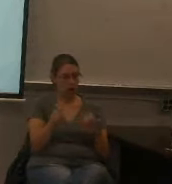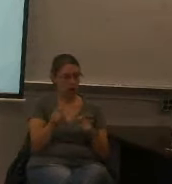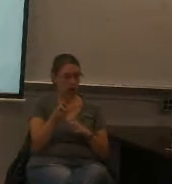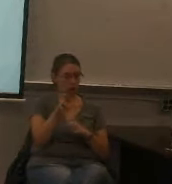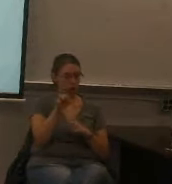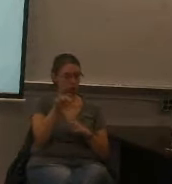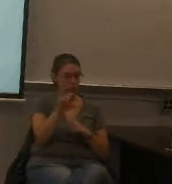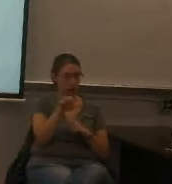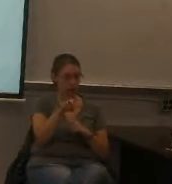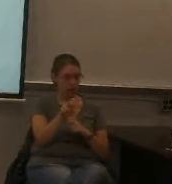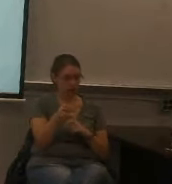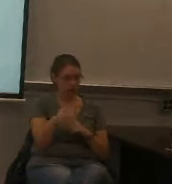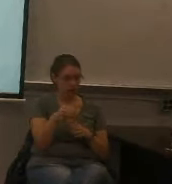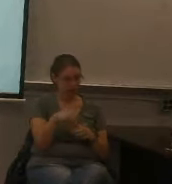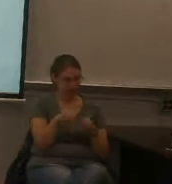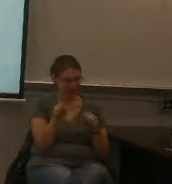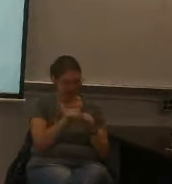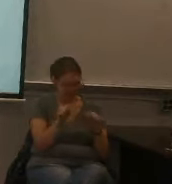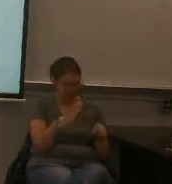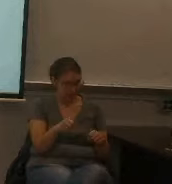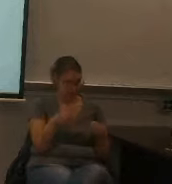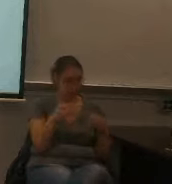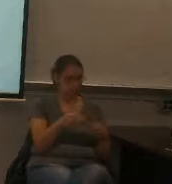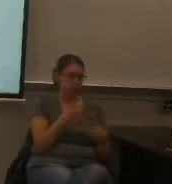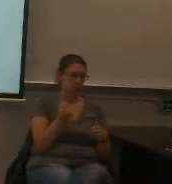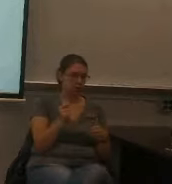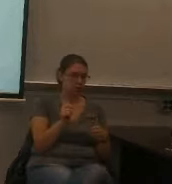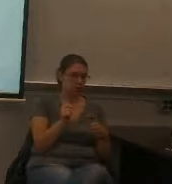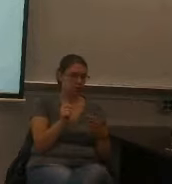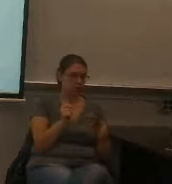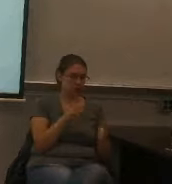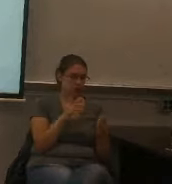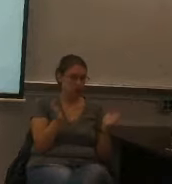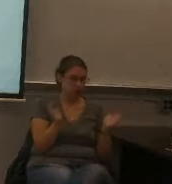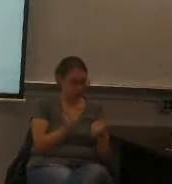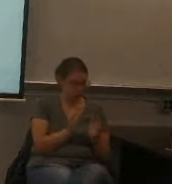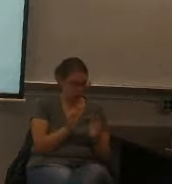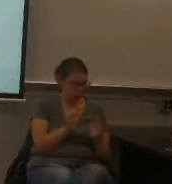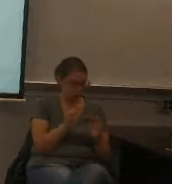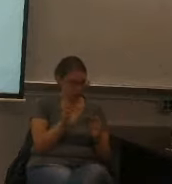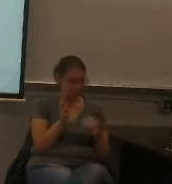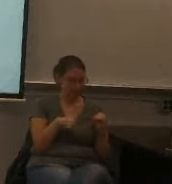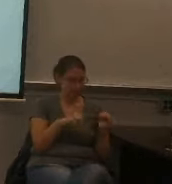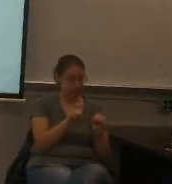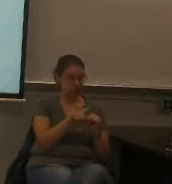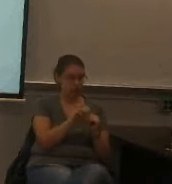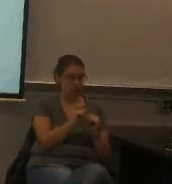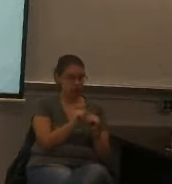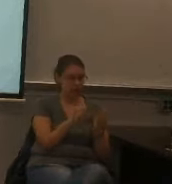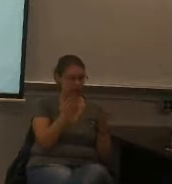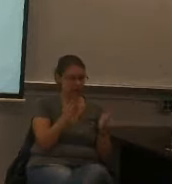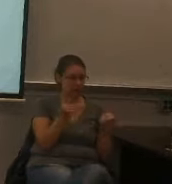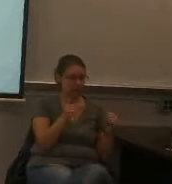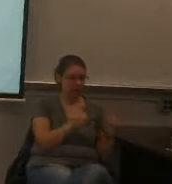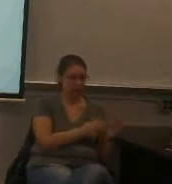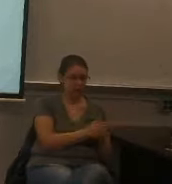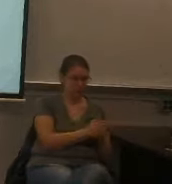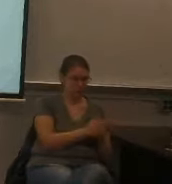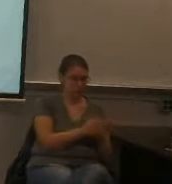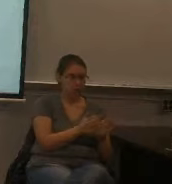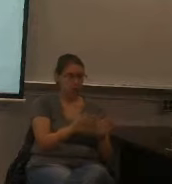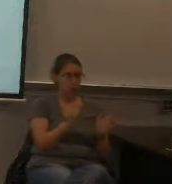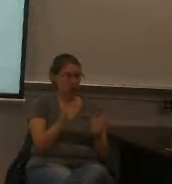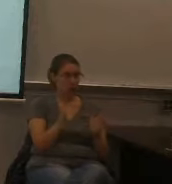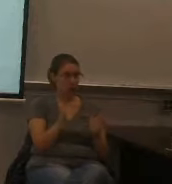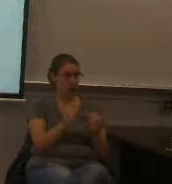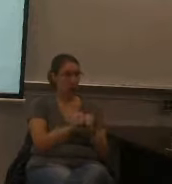in the system, but you allow the fish that are smaller than the slot limit to be able to grow up to it